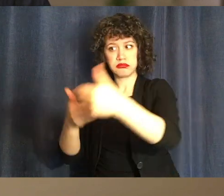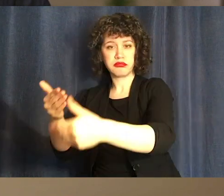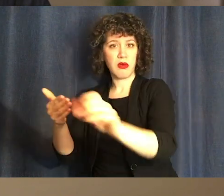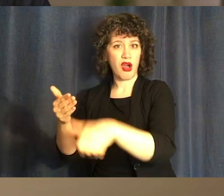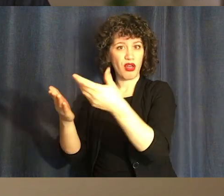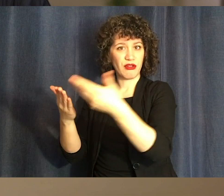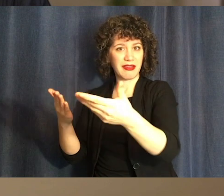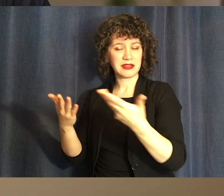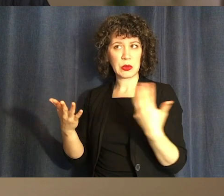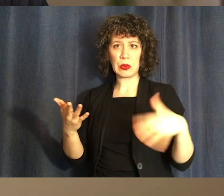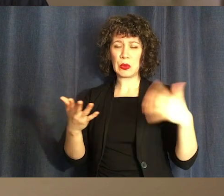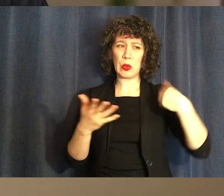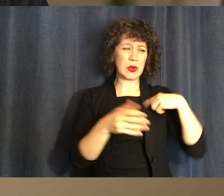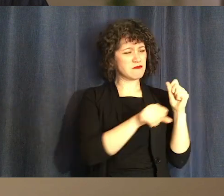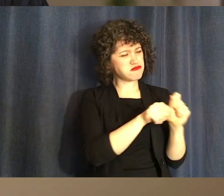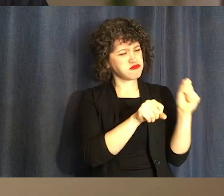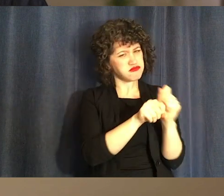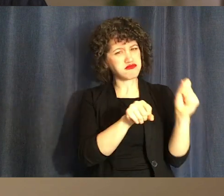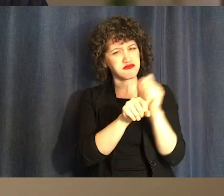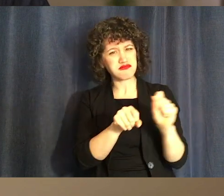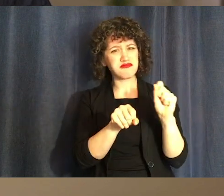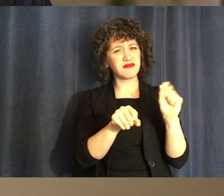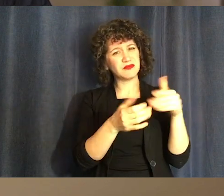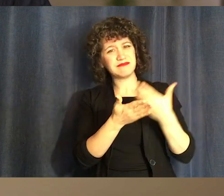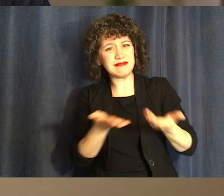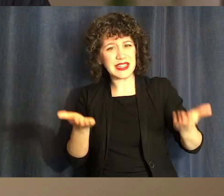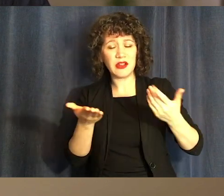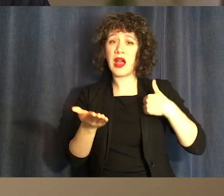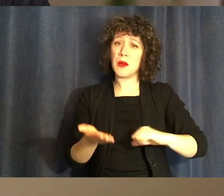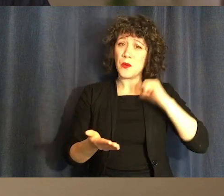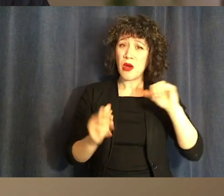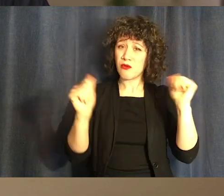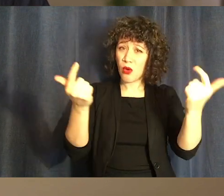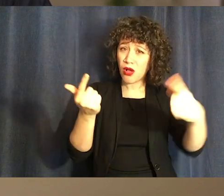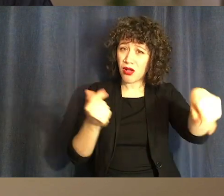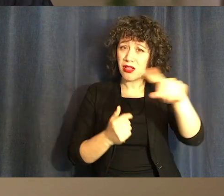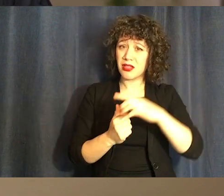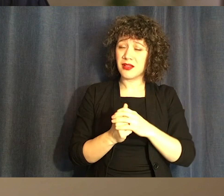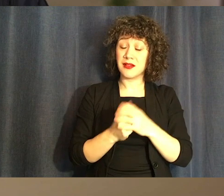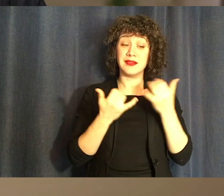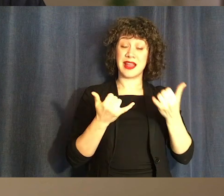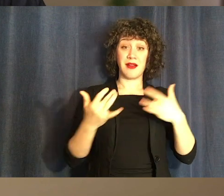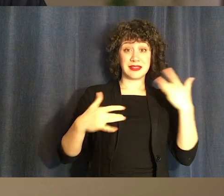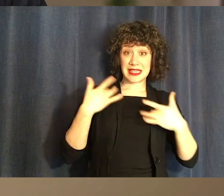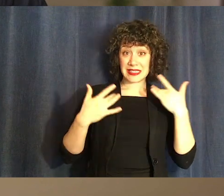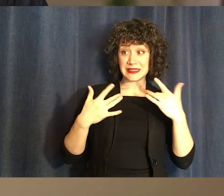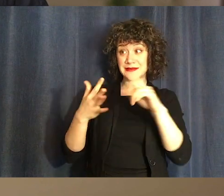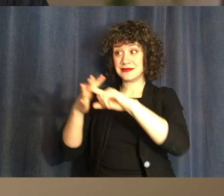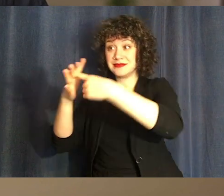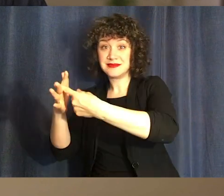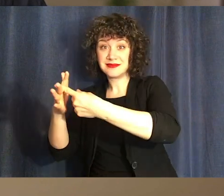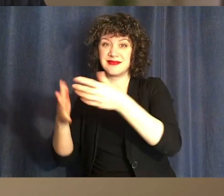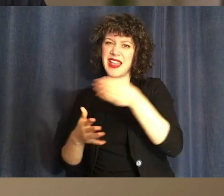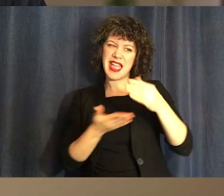hard to get to this point, and I'm so proud of us all. This is an exciting time, a beginning and an end, a time we